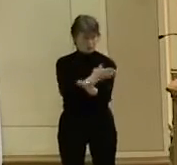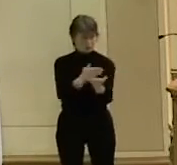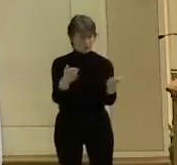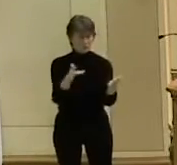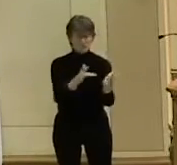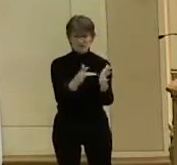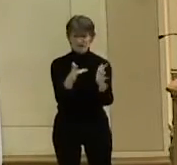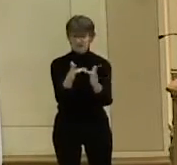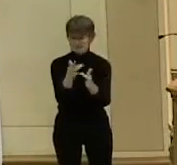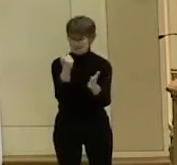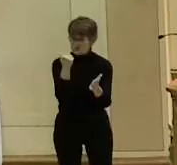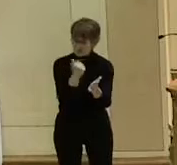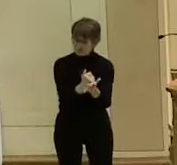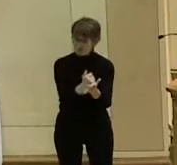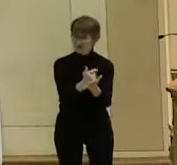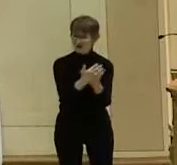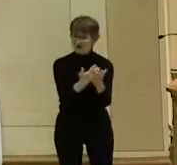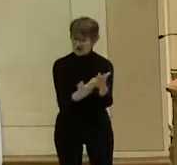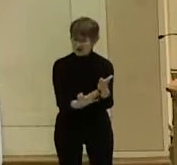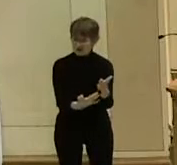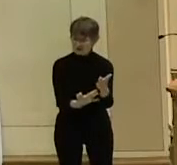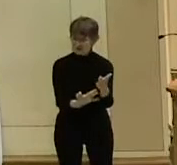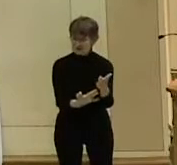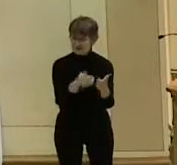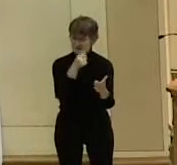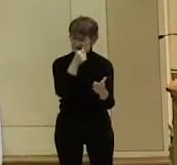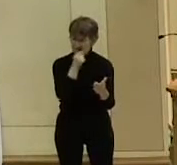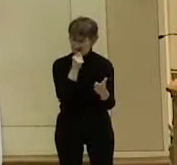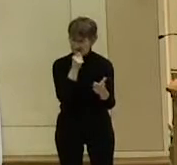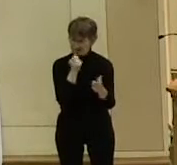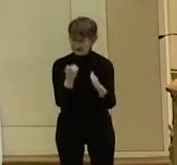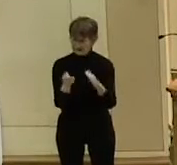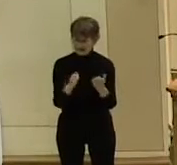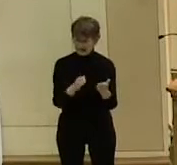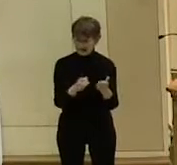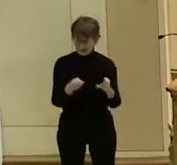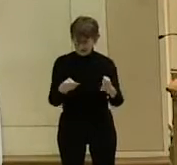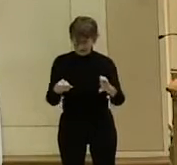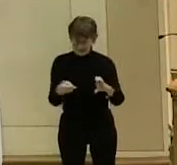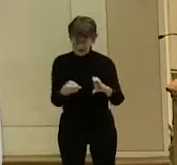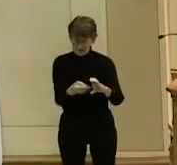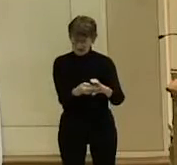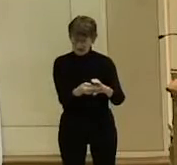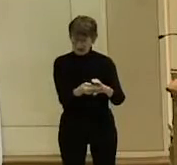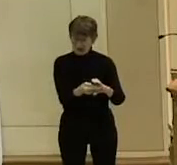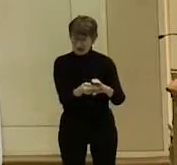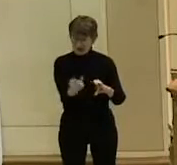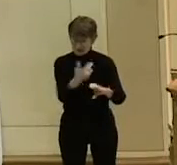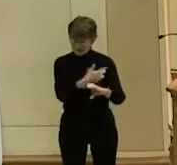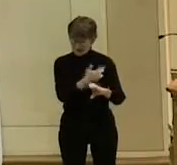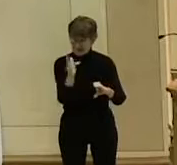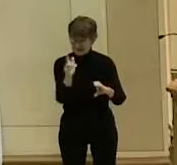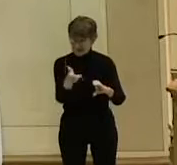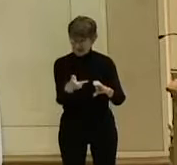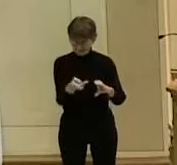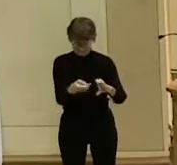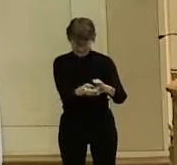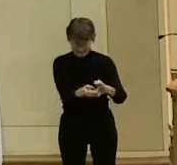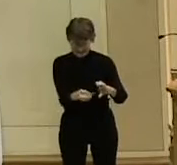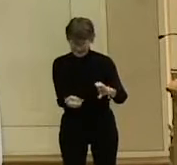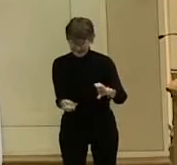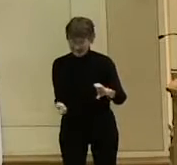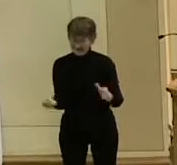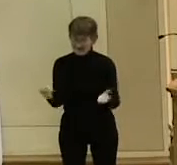he was crucified under Pontius Pilate. He suffered death and was buried, and rose again on the third day